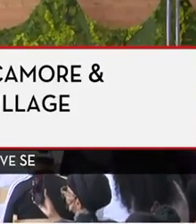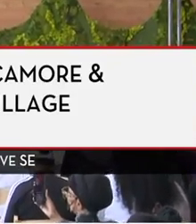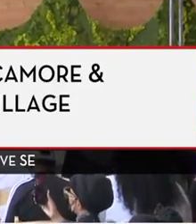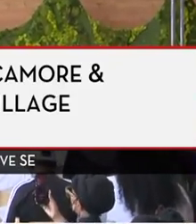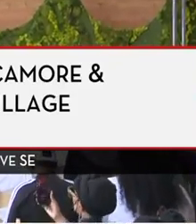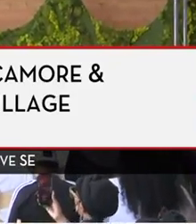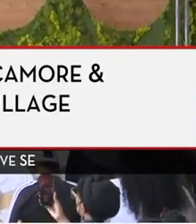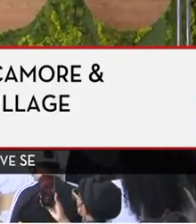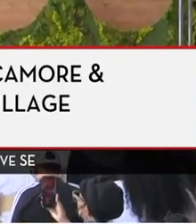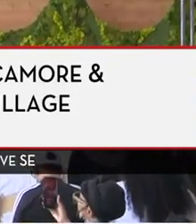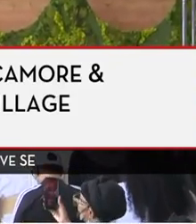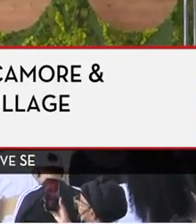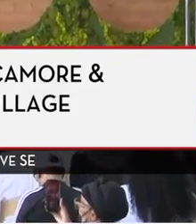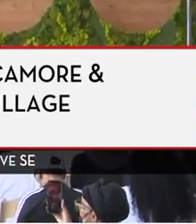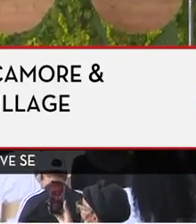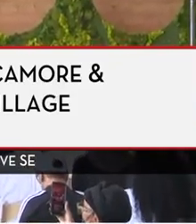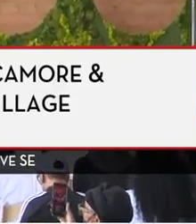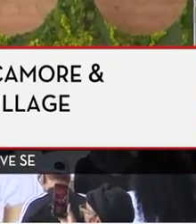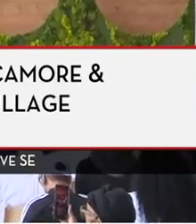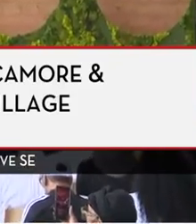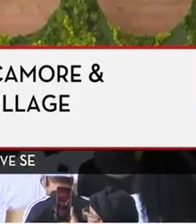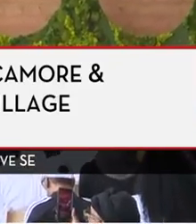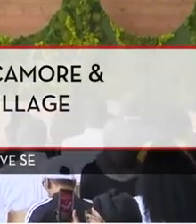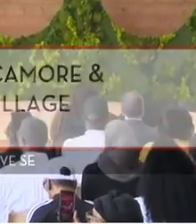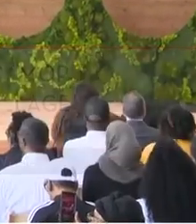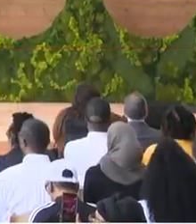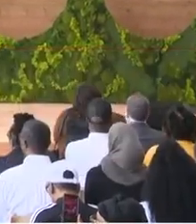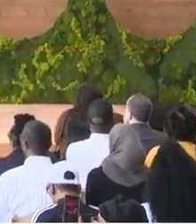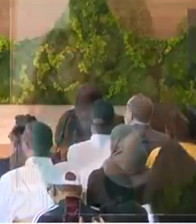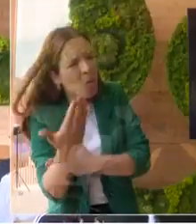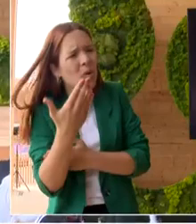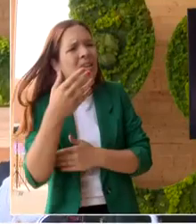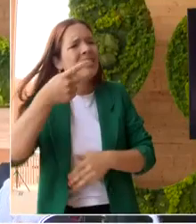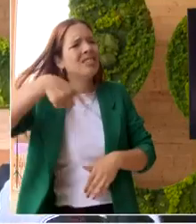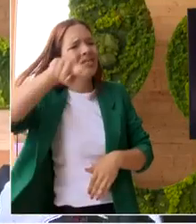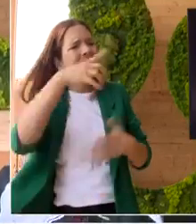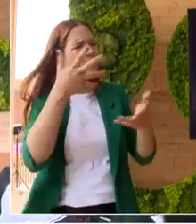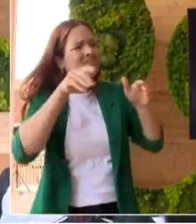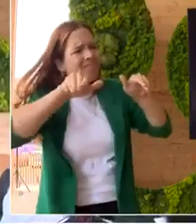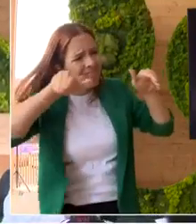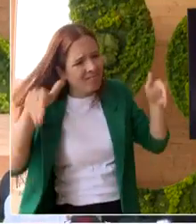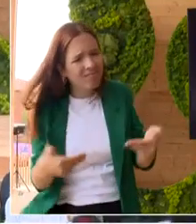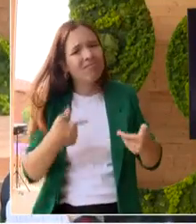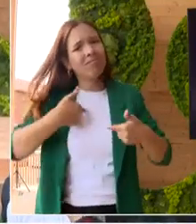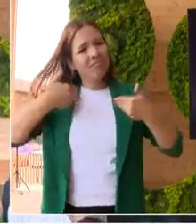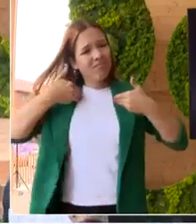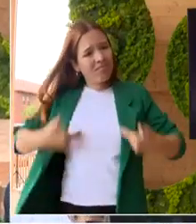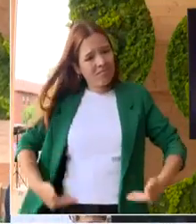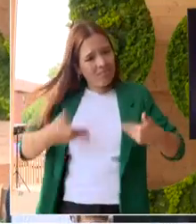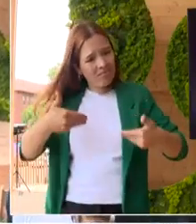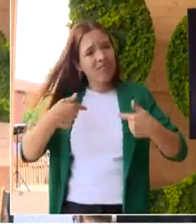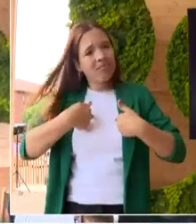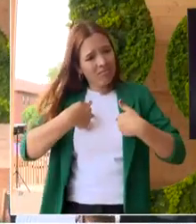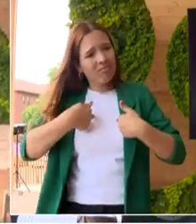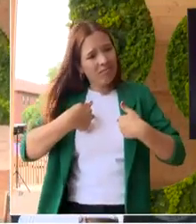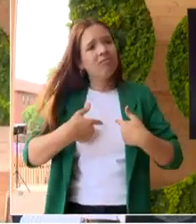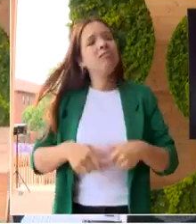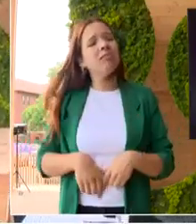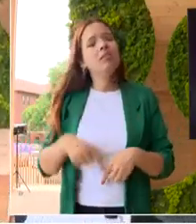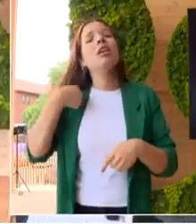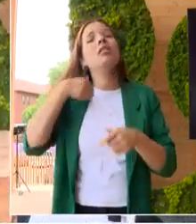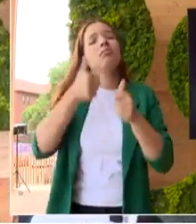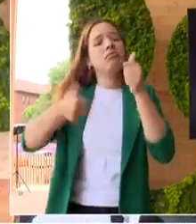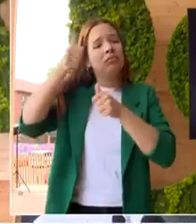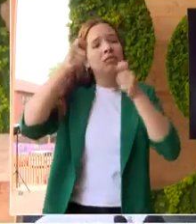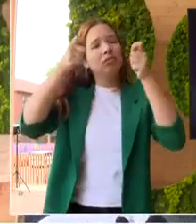Good morning and welcome to St. Elizabeth's East. My name is Latrina Owens and I'm the Executive Director for the